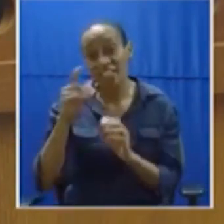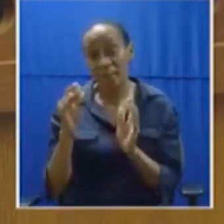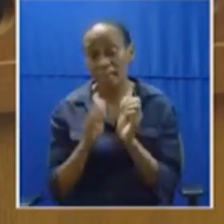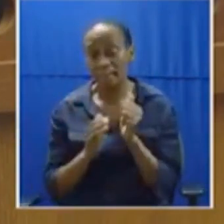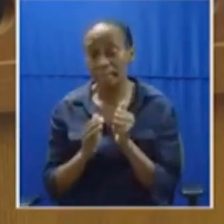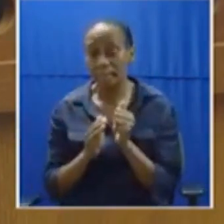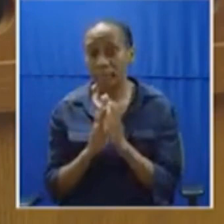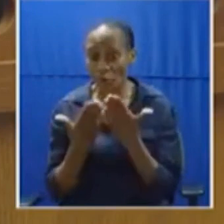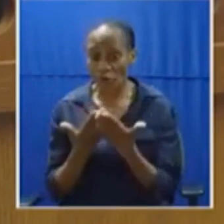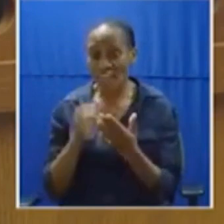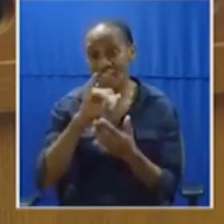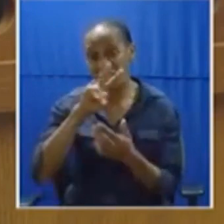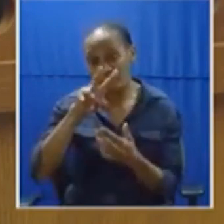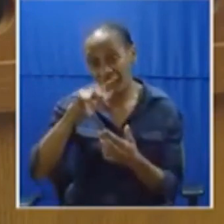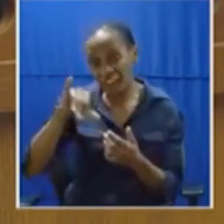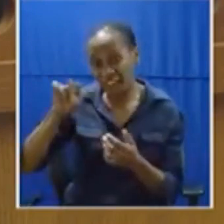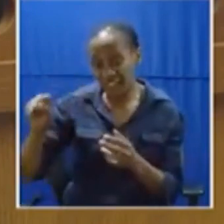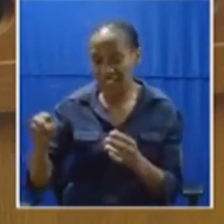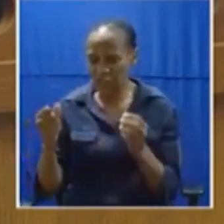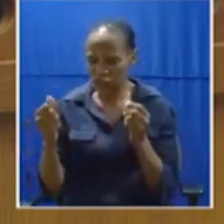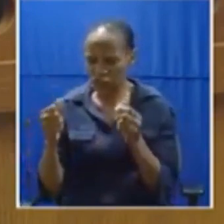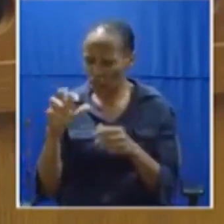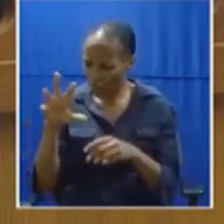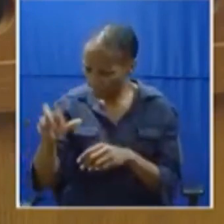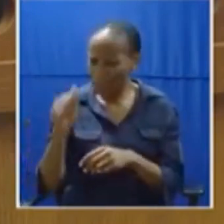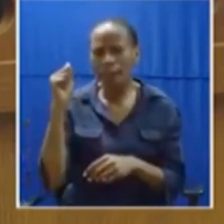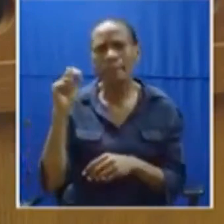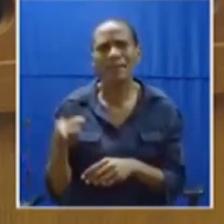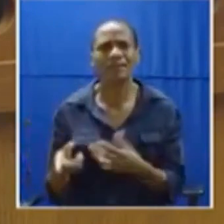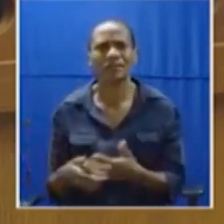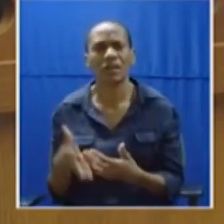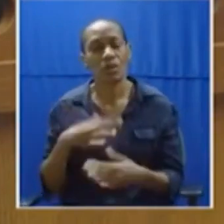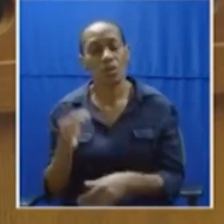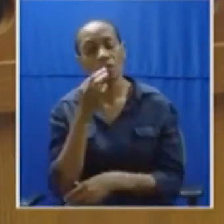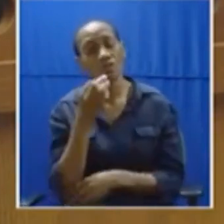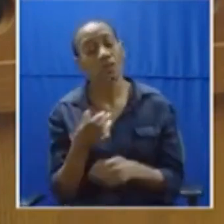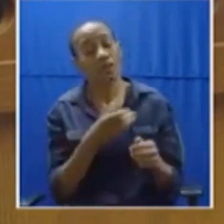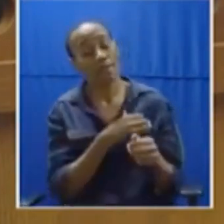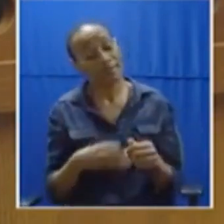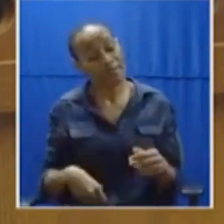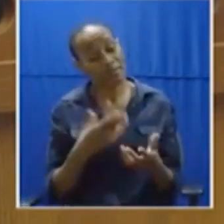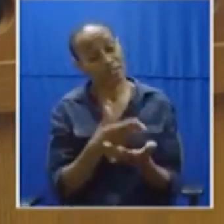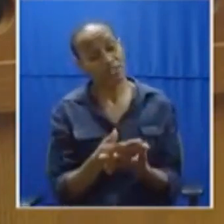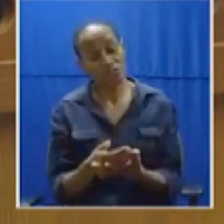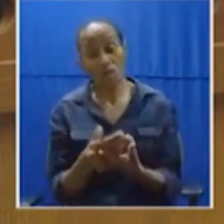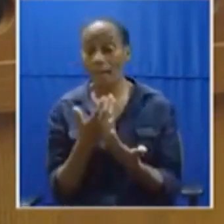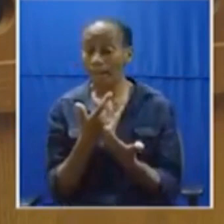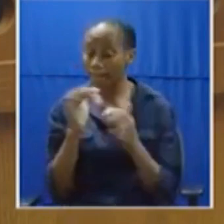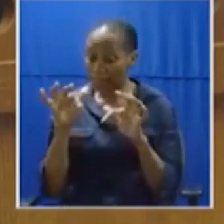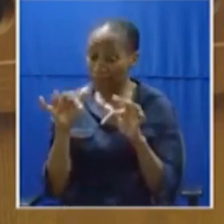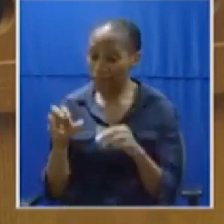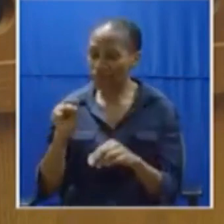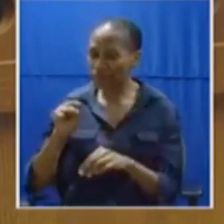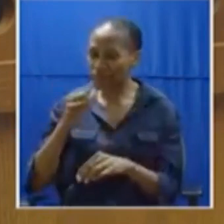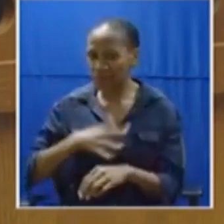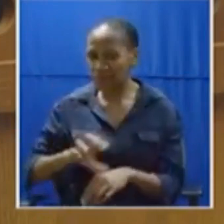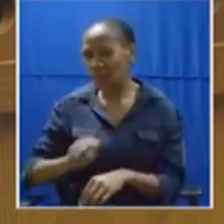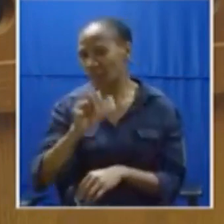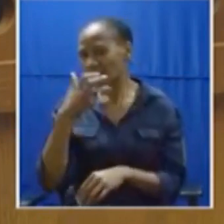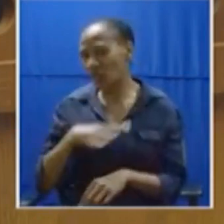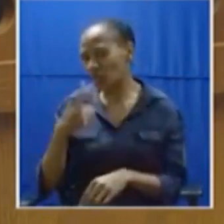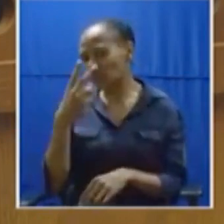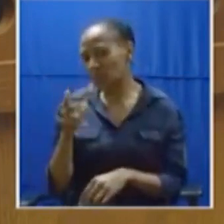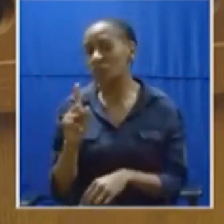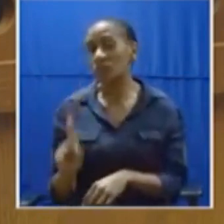Mr. President, let me tell you without doubt what the average South African will not mind having their tax money spent on. It